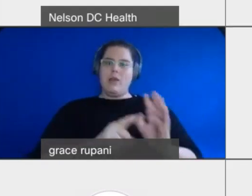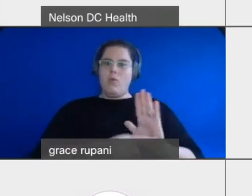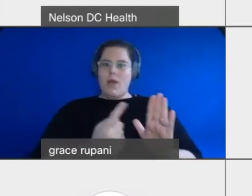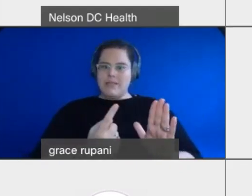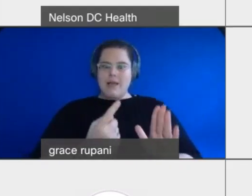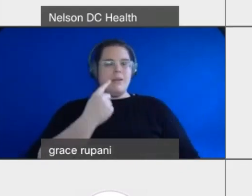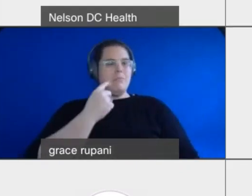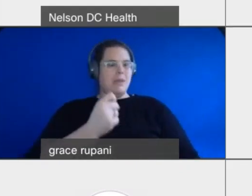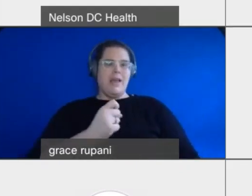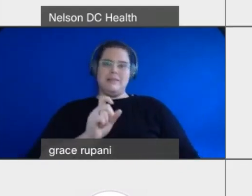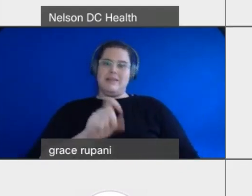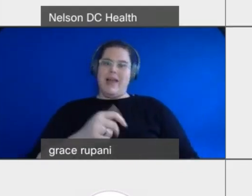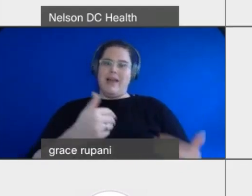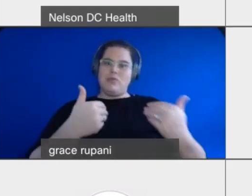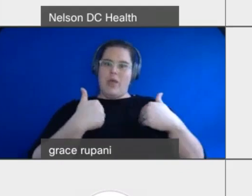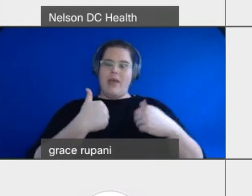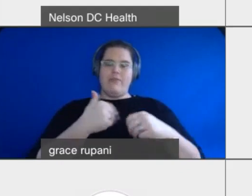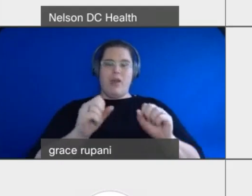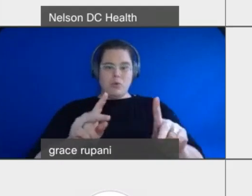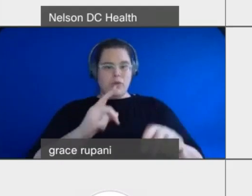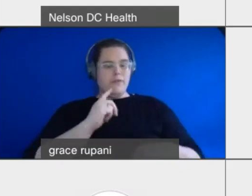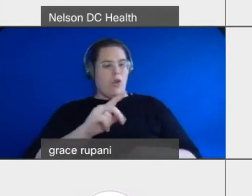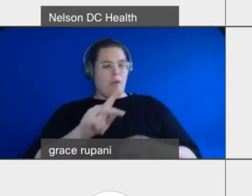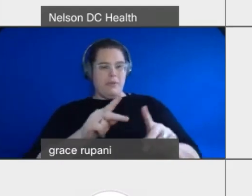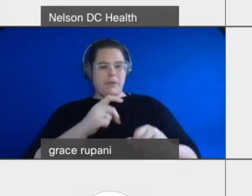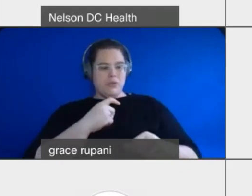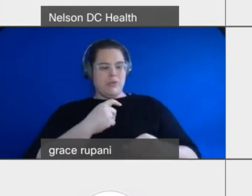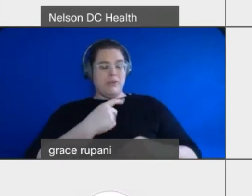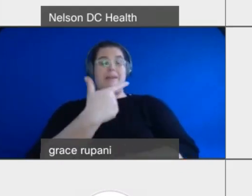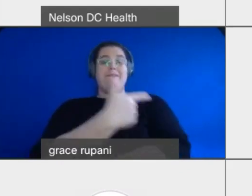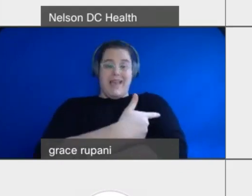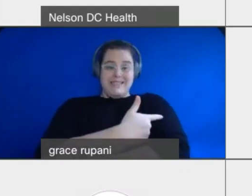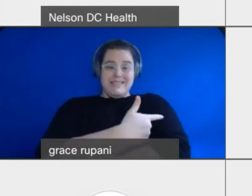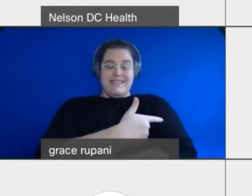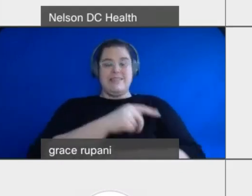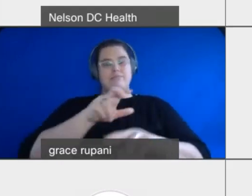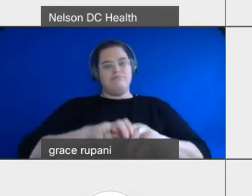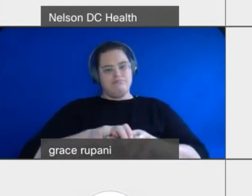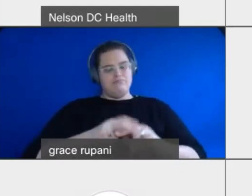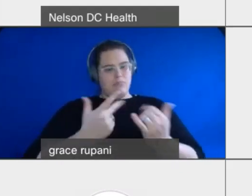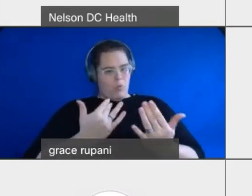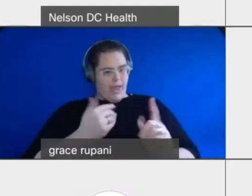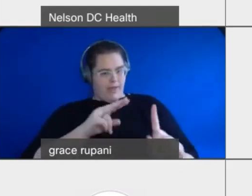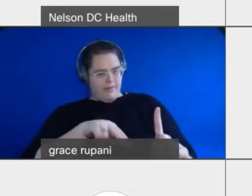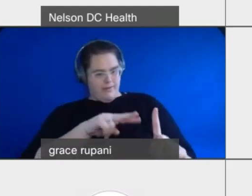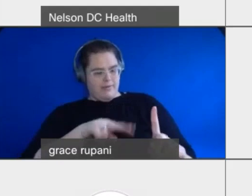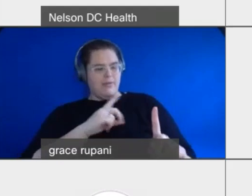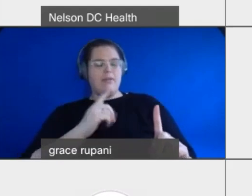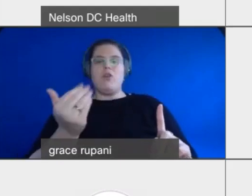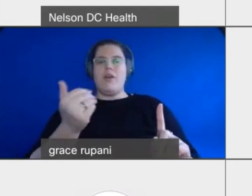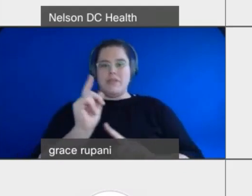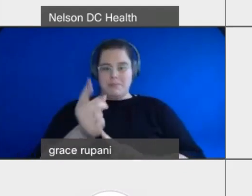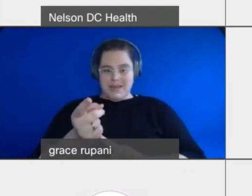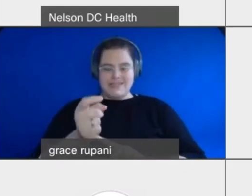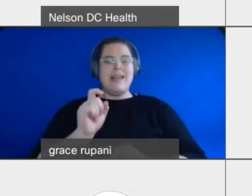to be a space where people can maintain a safe physical distance while they're there. They have to stay there for a period of time to be observed after receiving